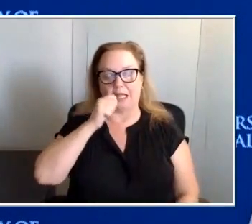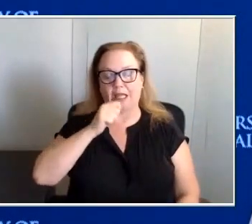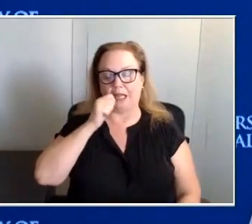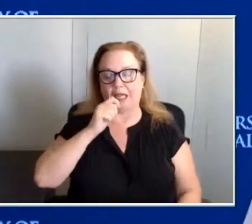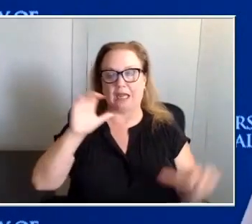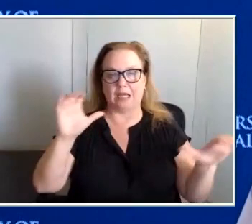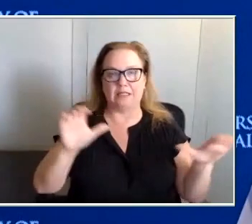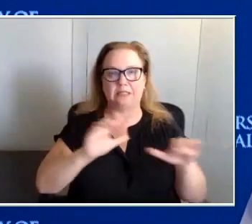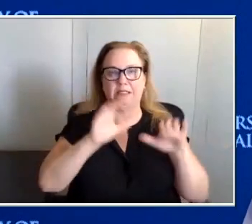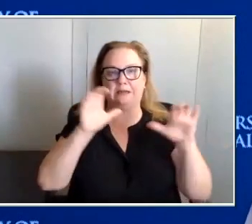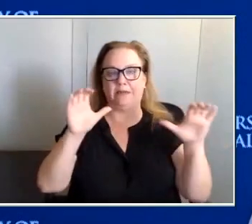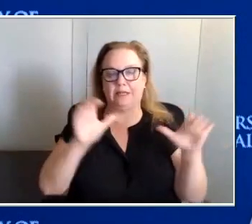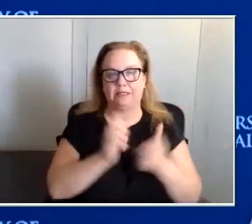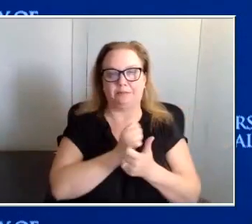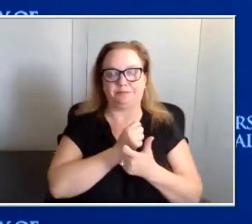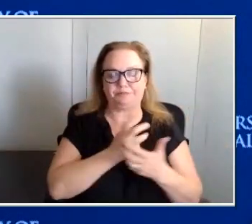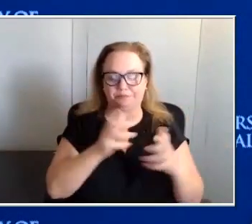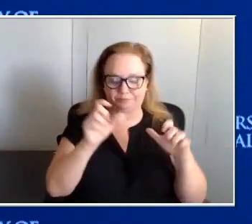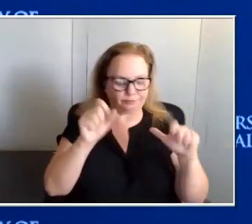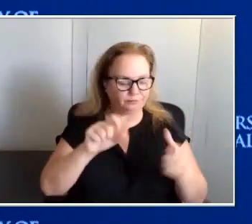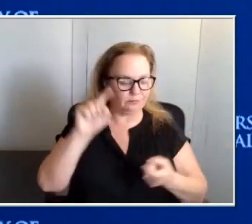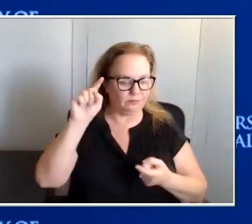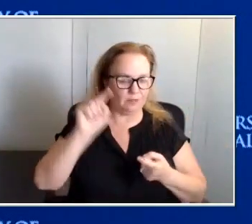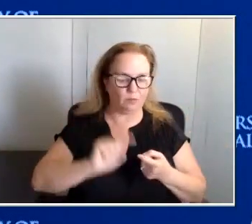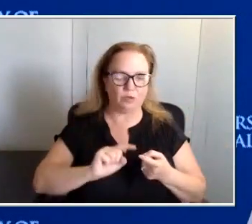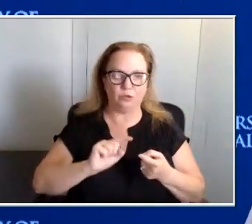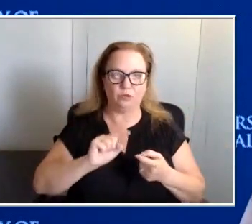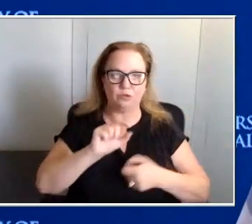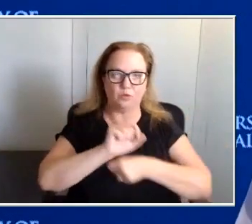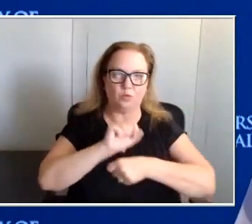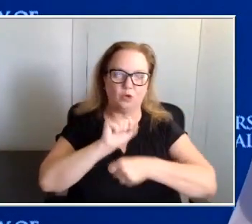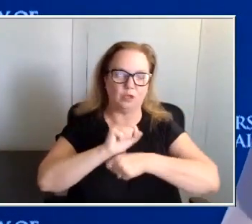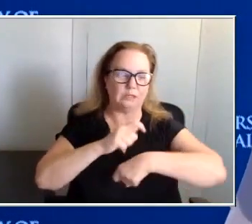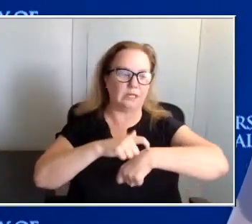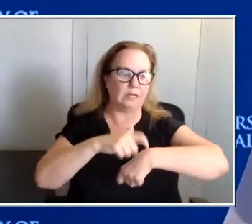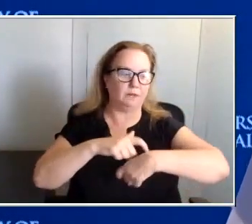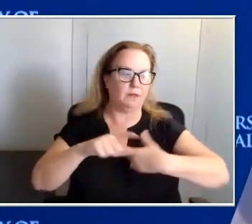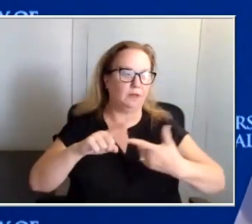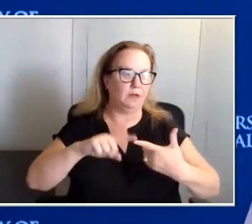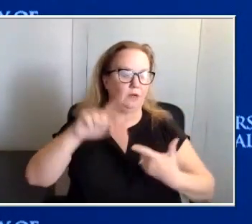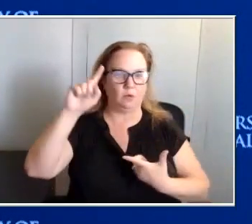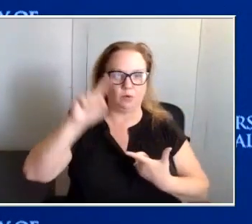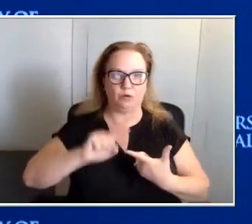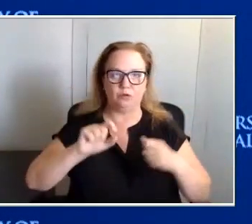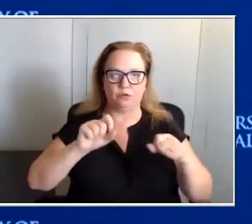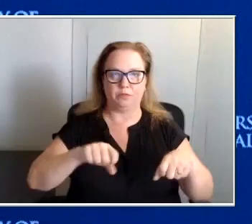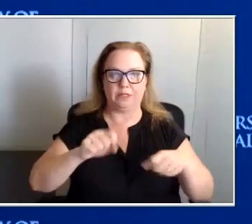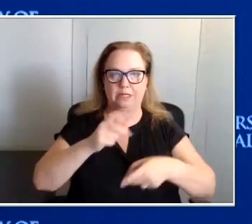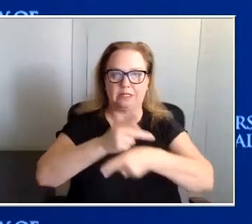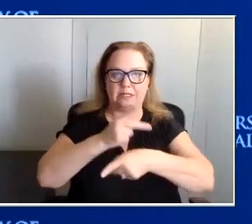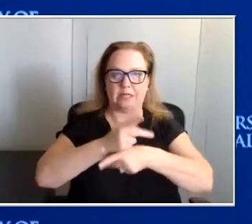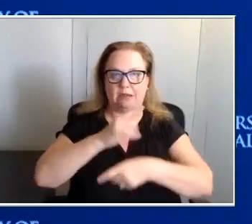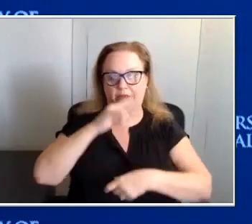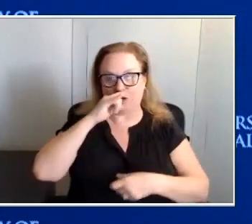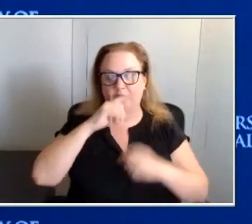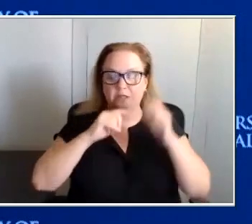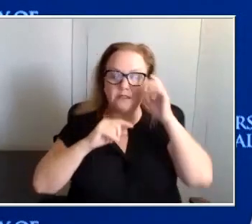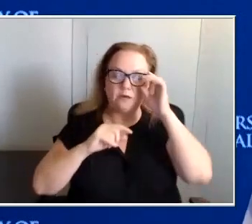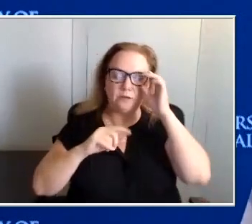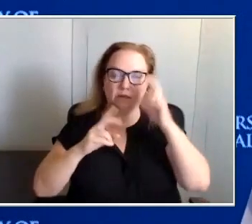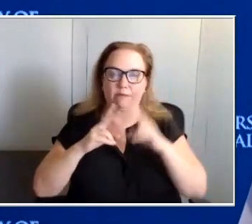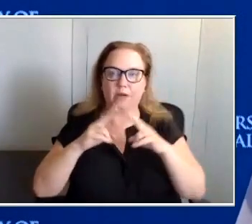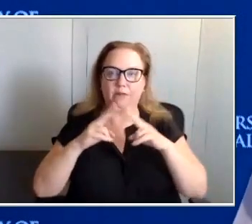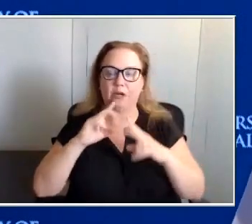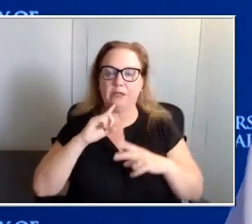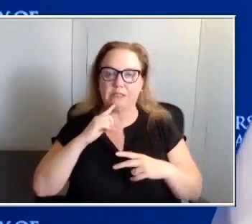All of that, it can reduce work time. It can reduce your ability to take care of your kids. So it is a very serious condition,